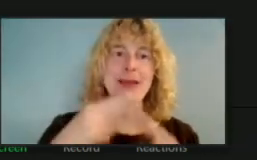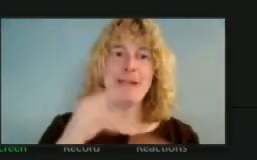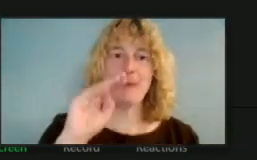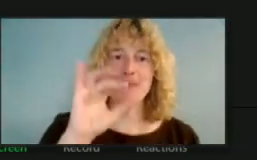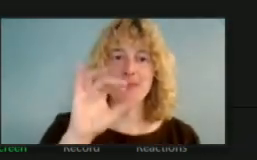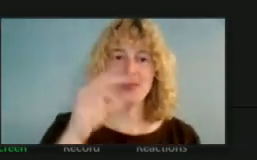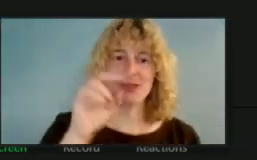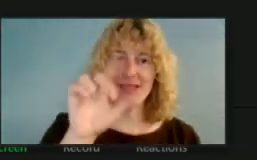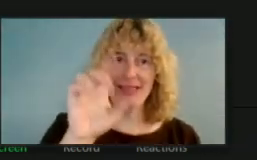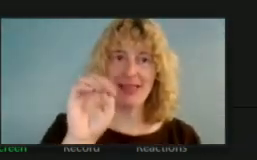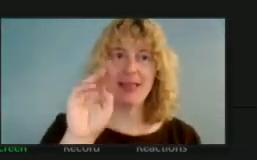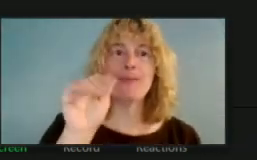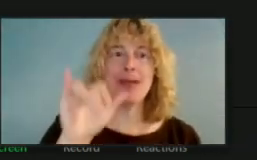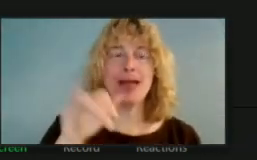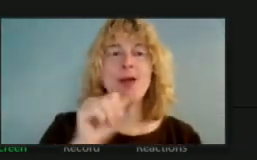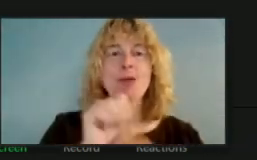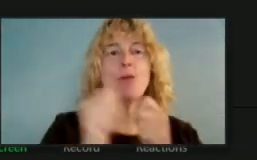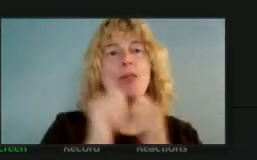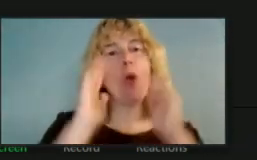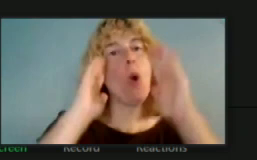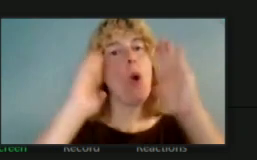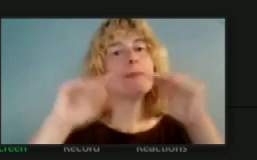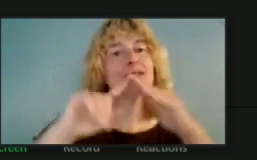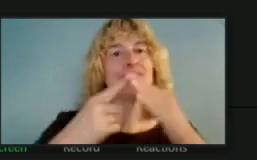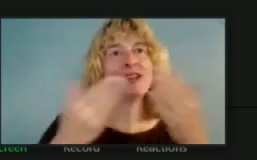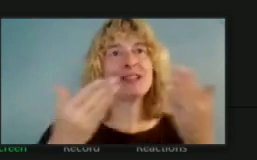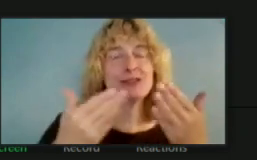Here. I'm a parent advocate,